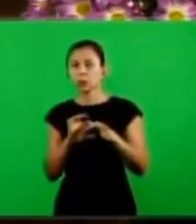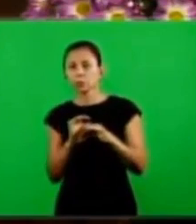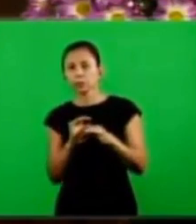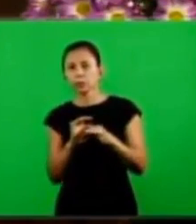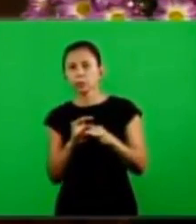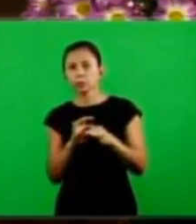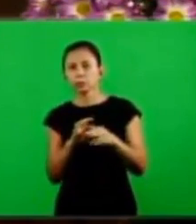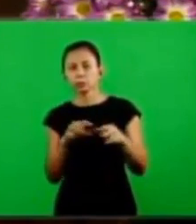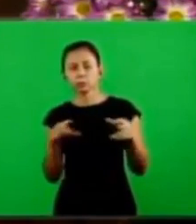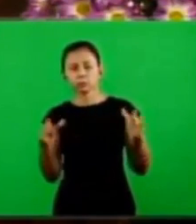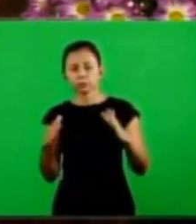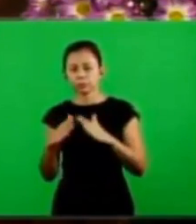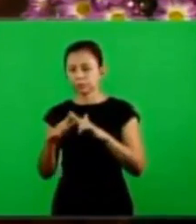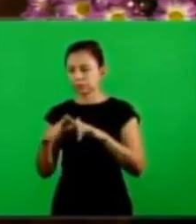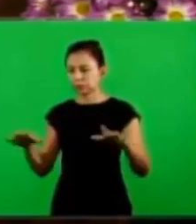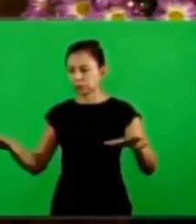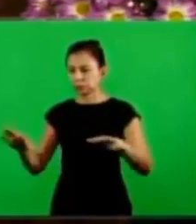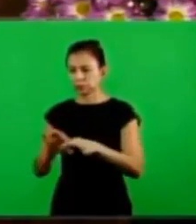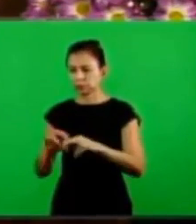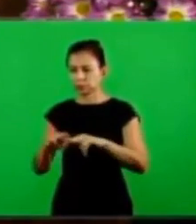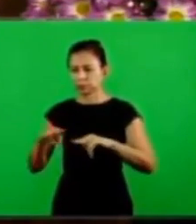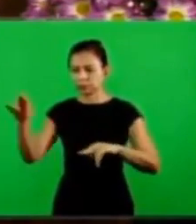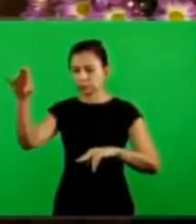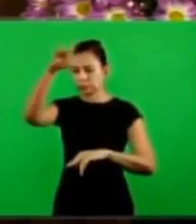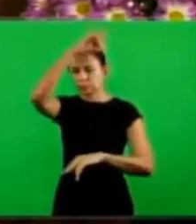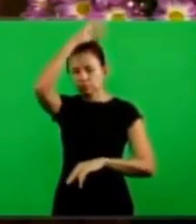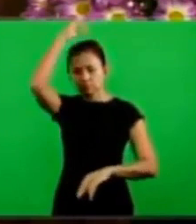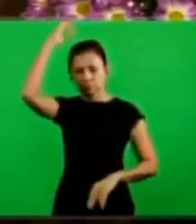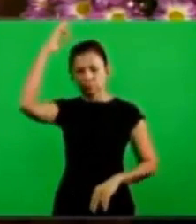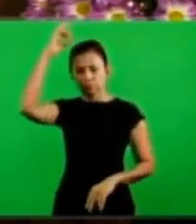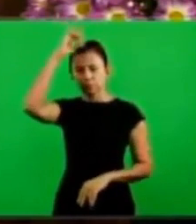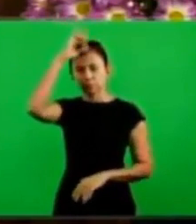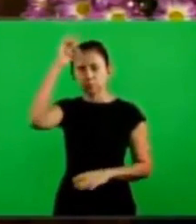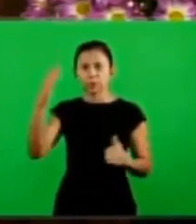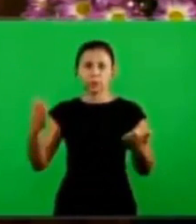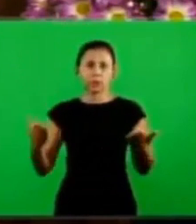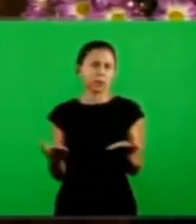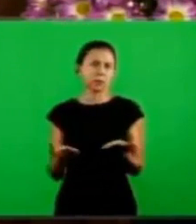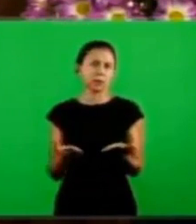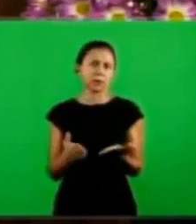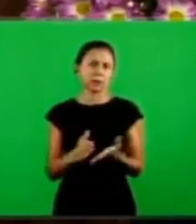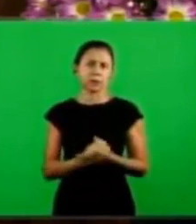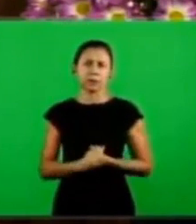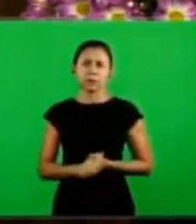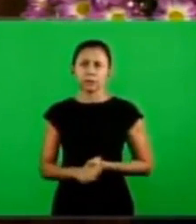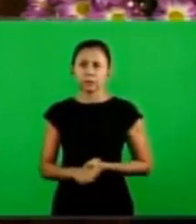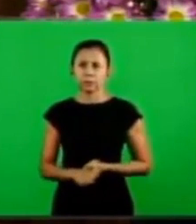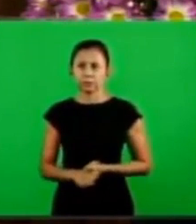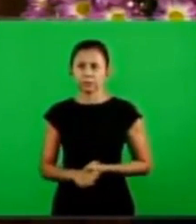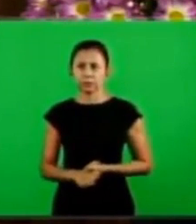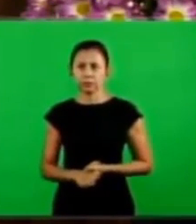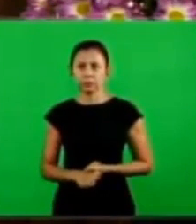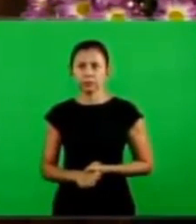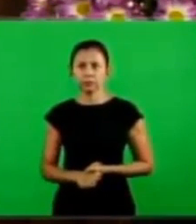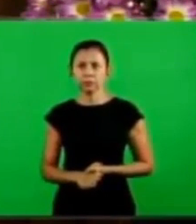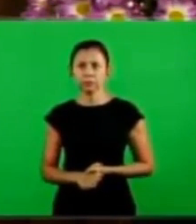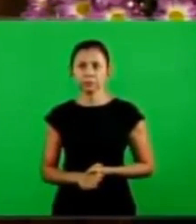Jesus resurrected, he rose again, and if the church was united by the Holy Spirit, so who will do this